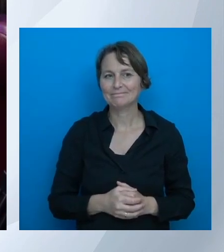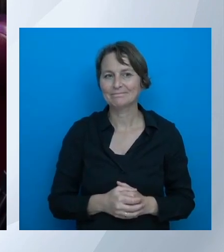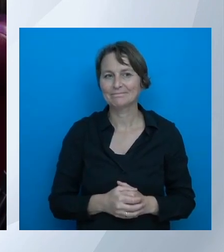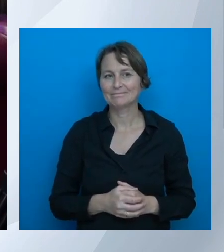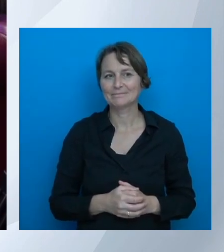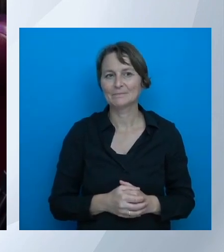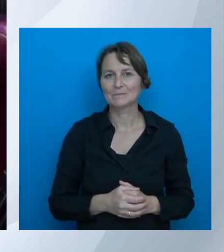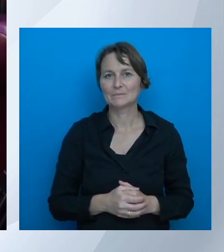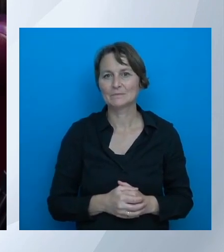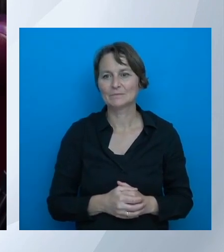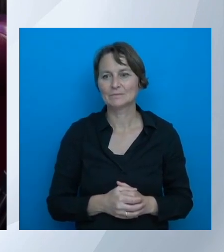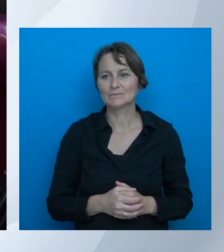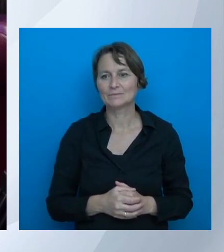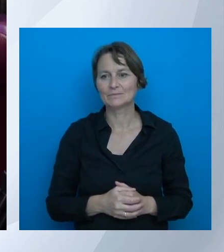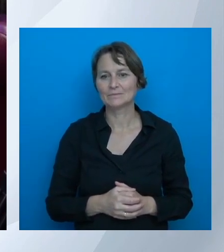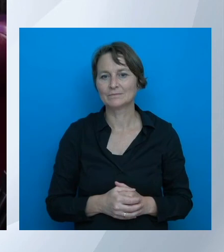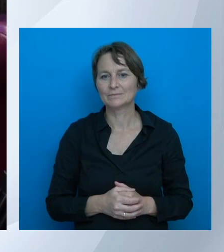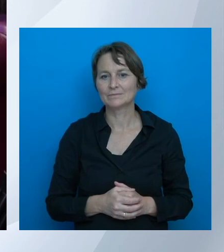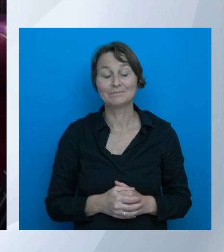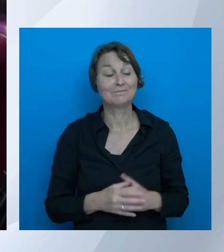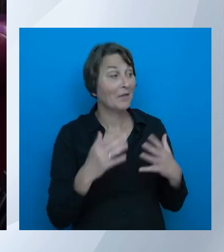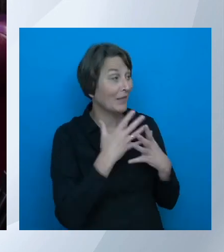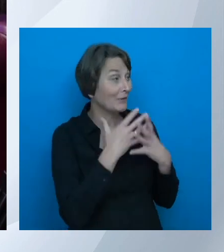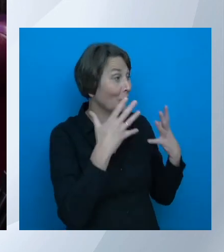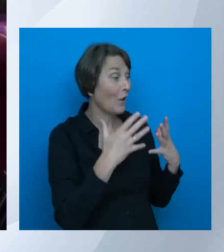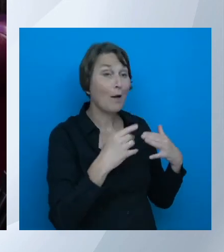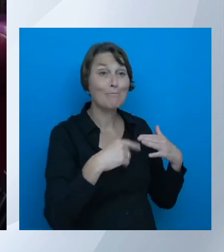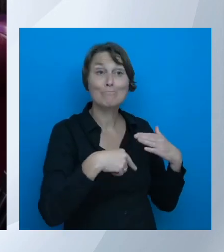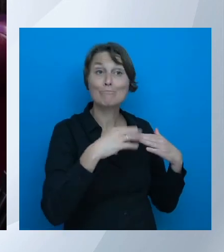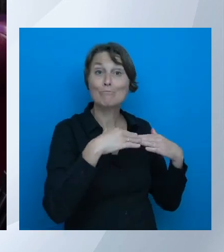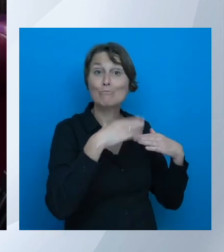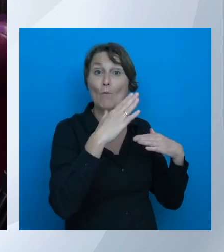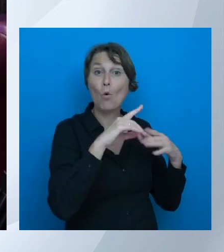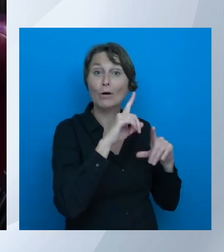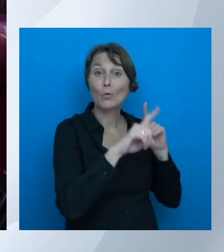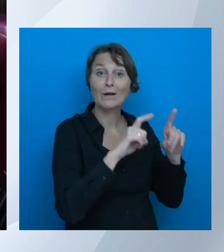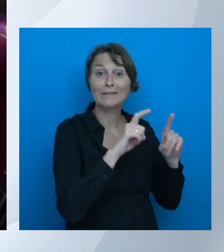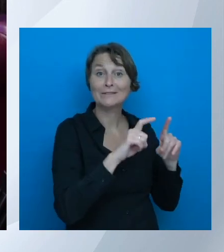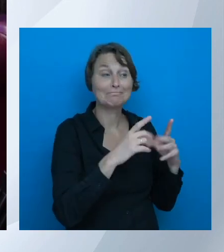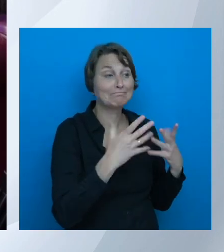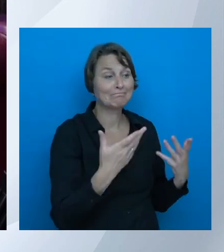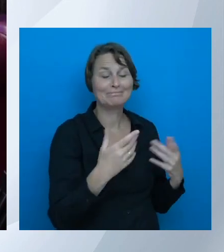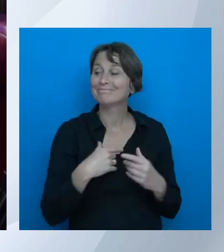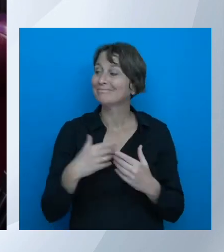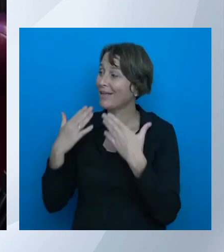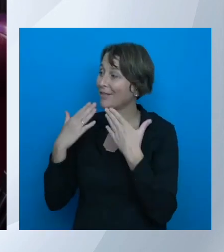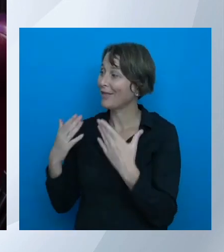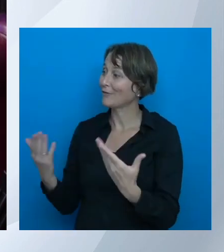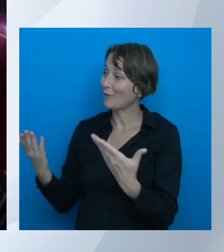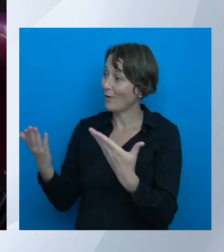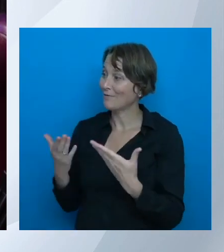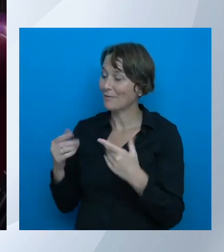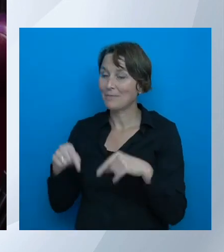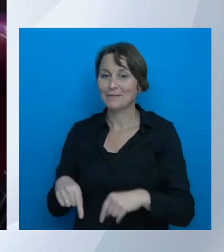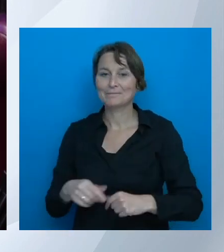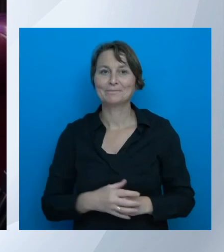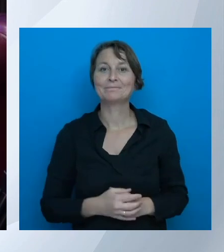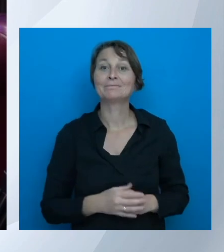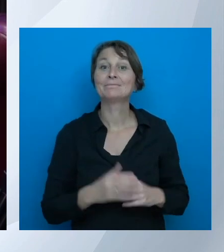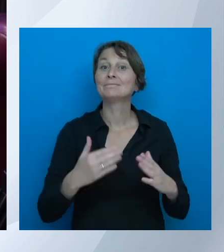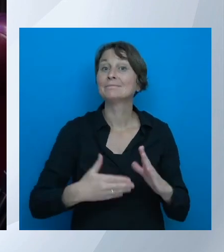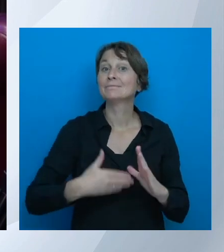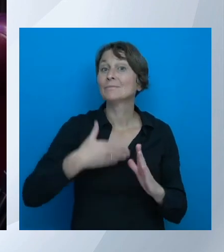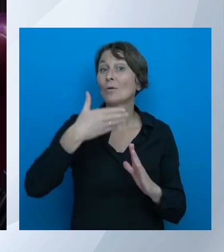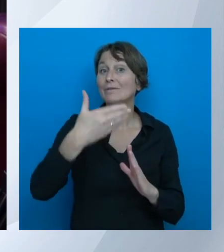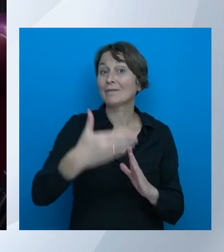Okay, thanks a lot. I've got no more questions. And thanks for having me. Yes, thank you. Cool. So next up we have